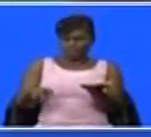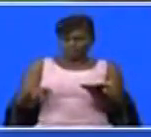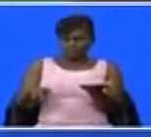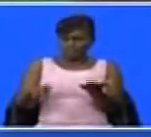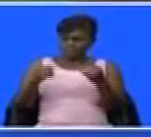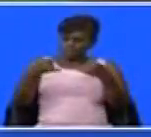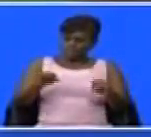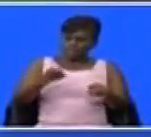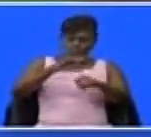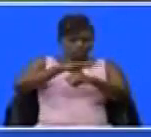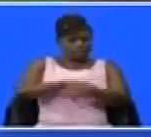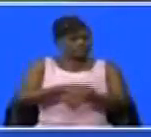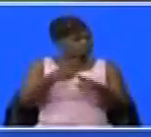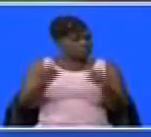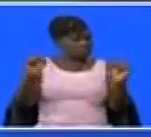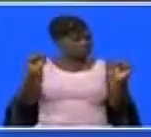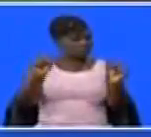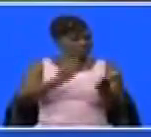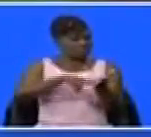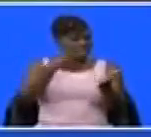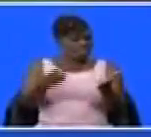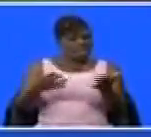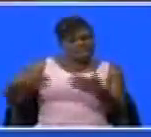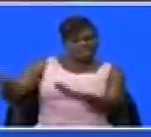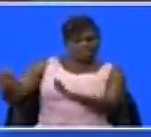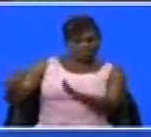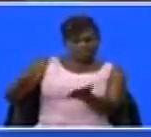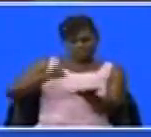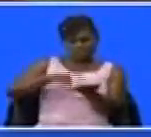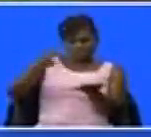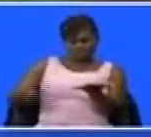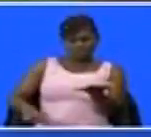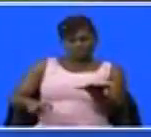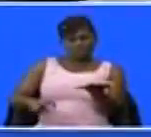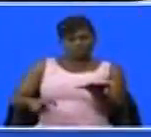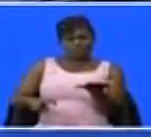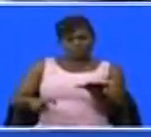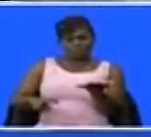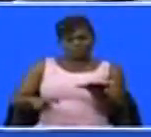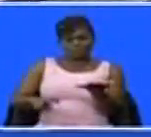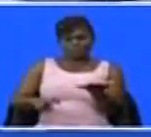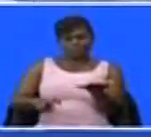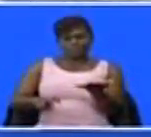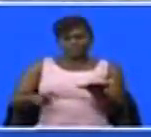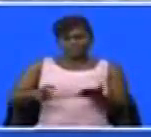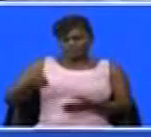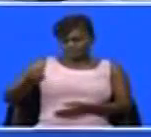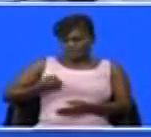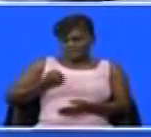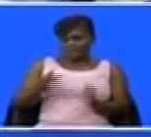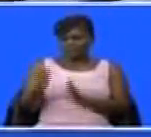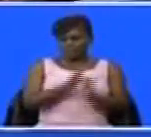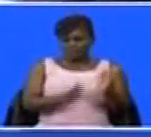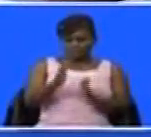kumshikilia lakini ikawezekani kamwachilia kapita na mabati paka chini. Esther's picture,